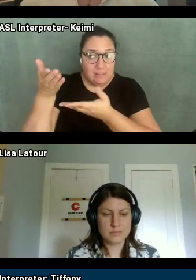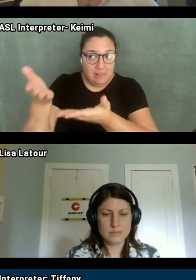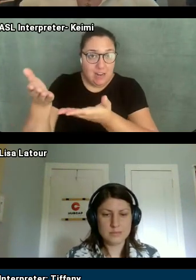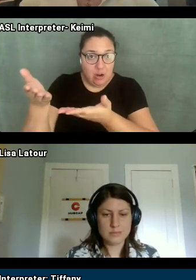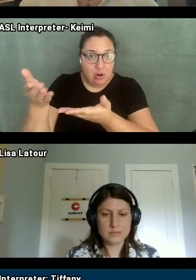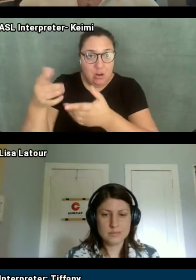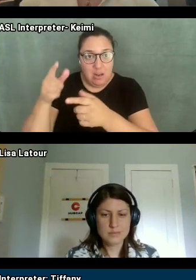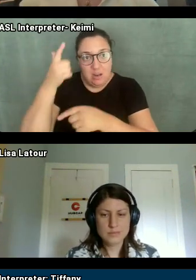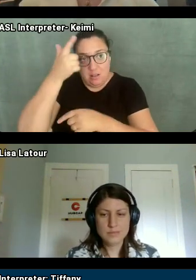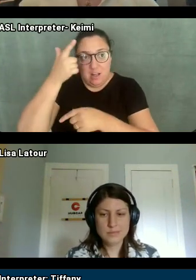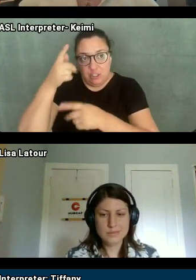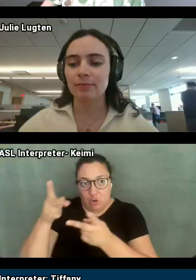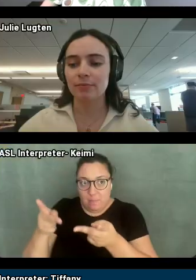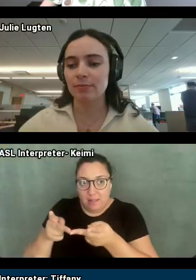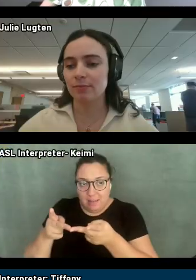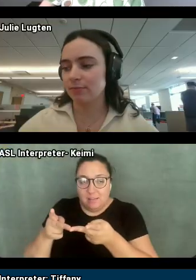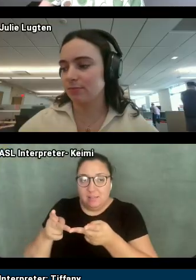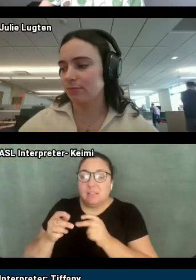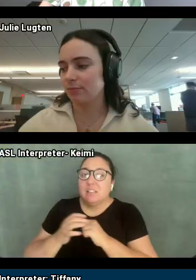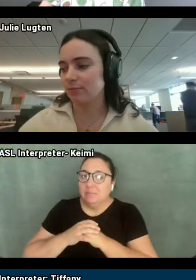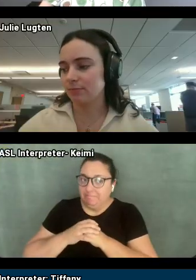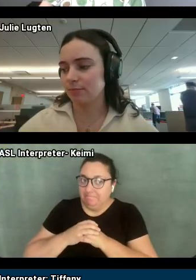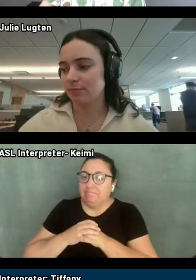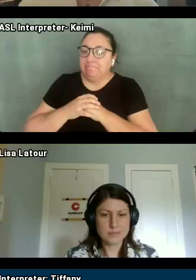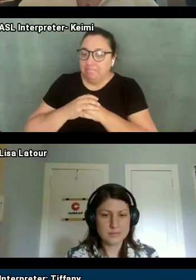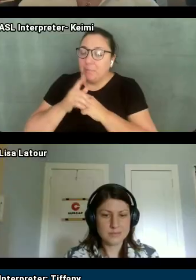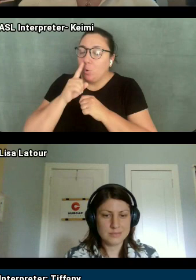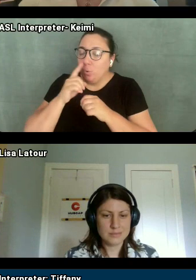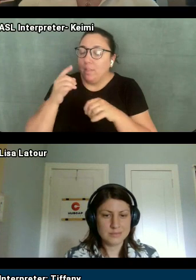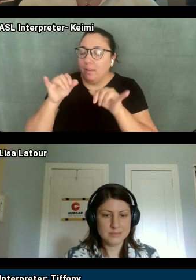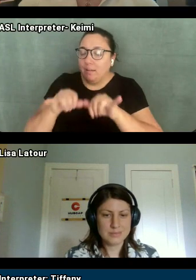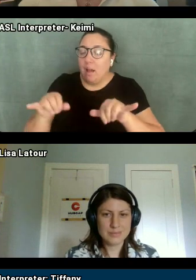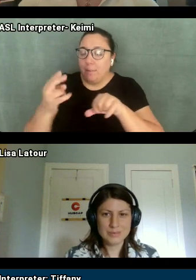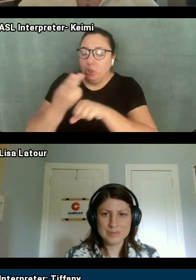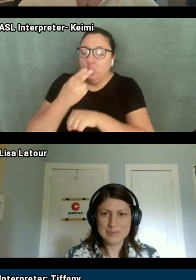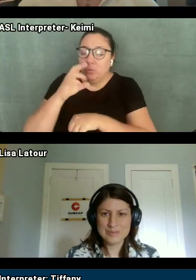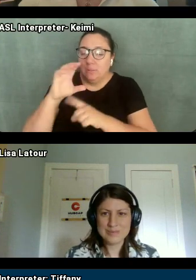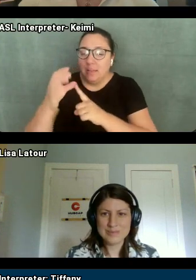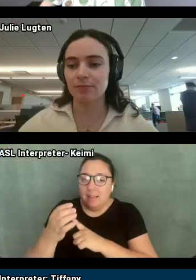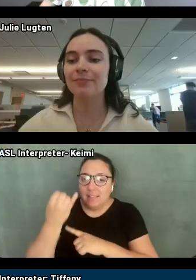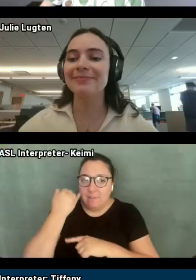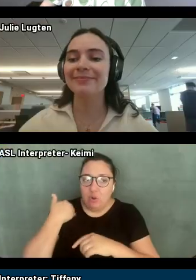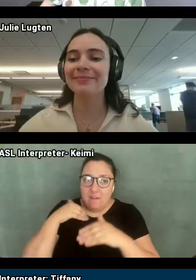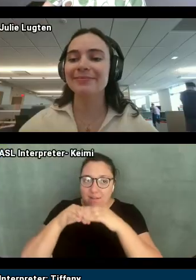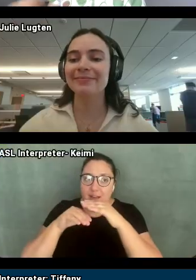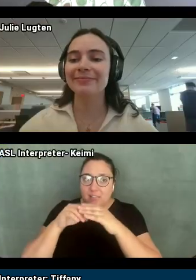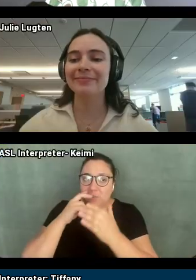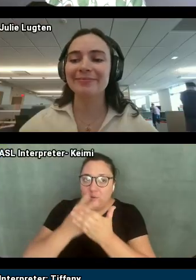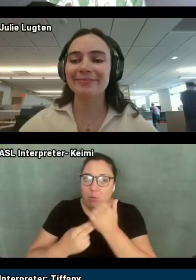place. It's a really common use case, I find, if you have access to both of those features.